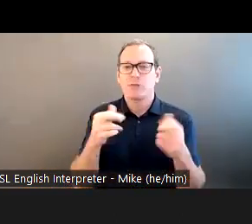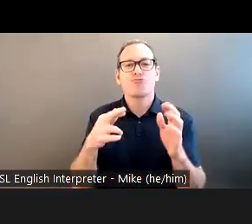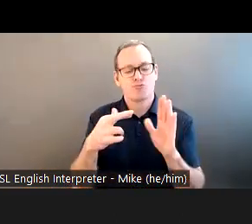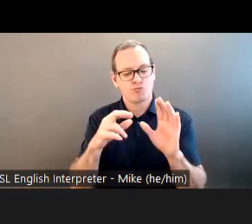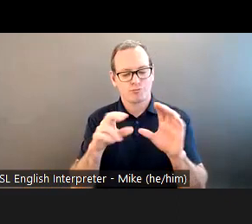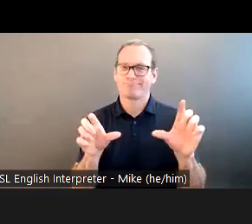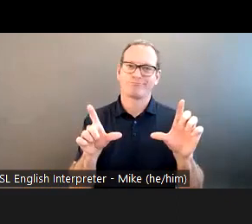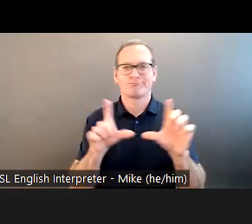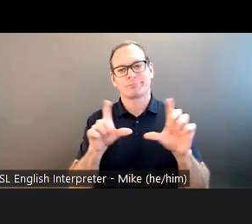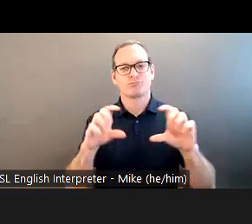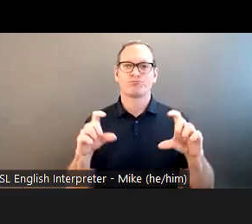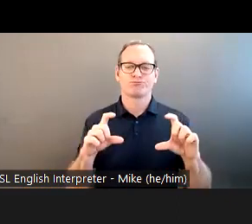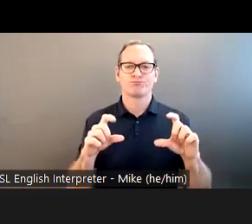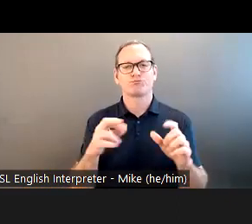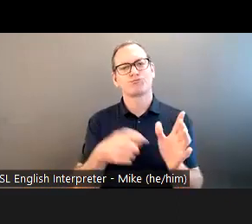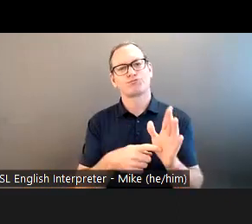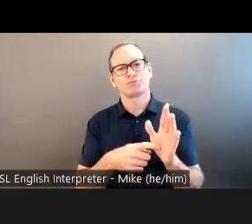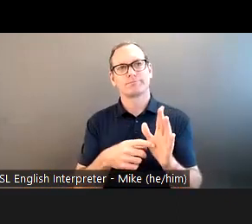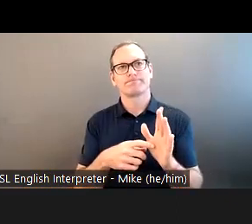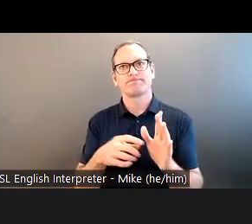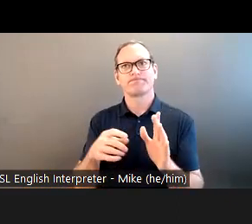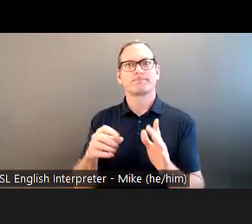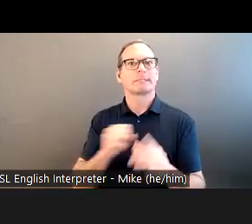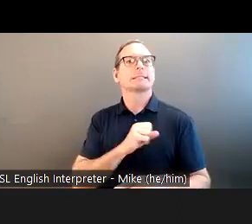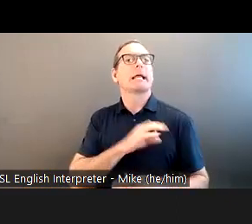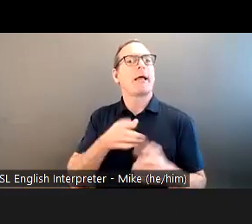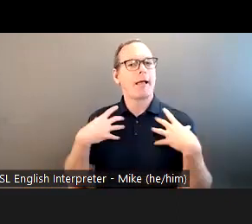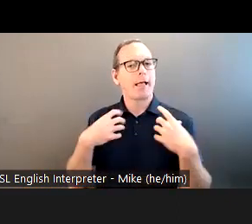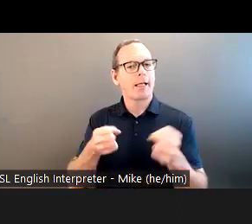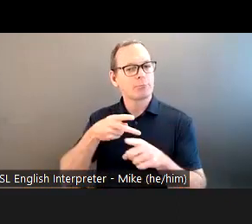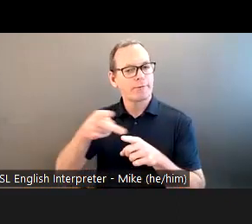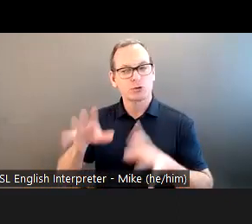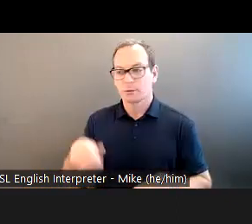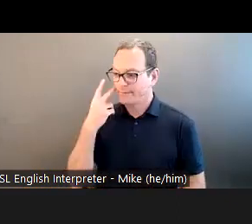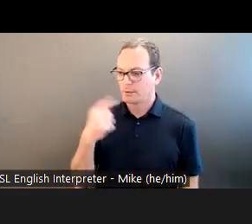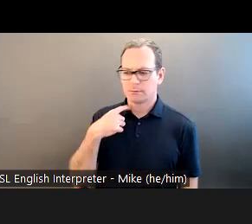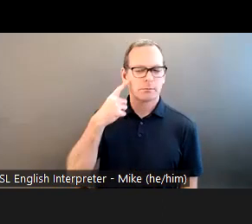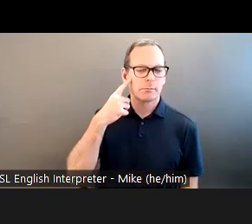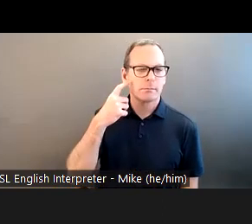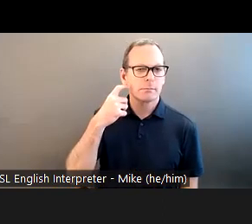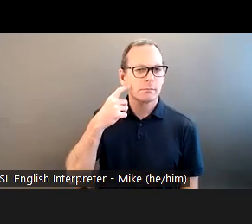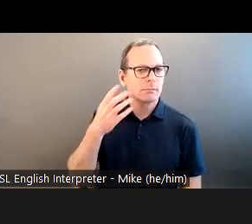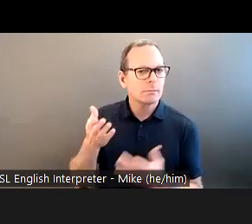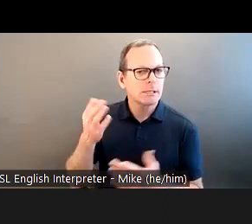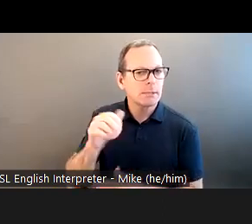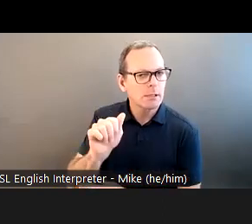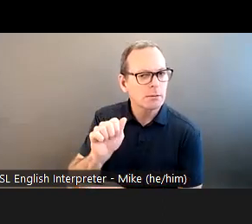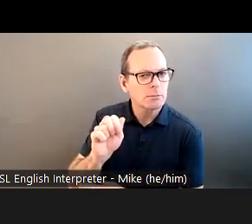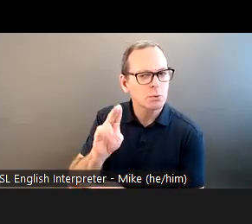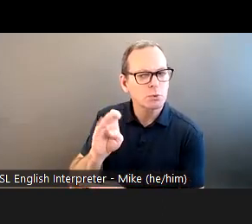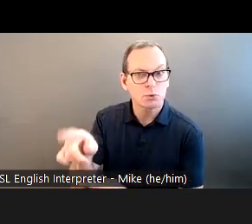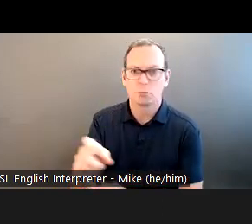who has a suspicion of abuse in those facilities must report it. Anybody who lives in their own home or out in the